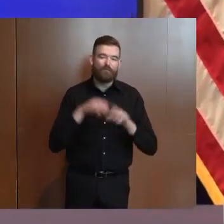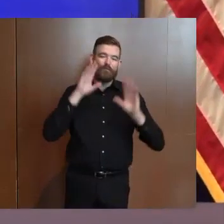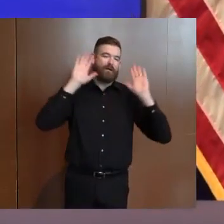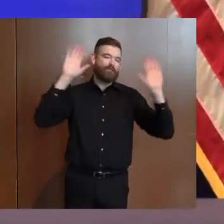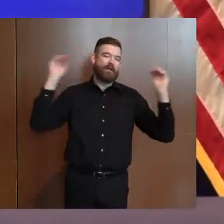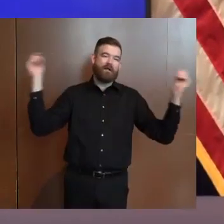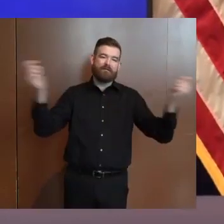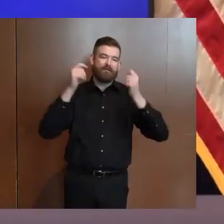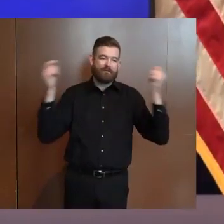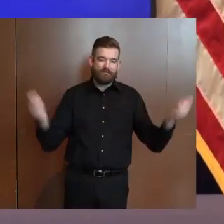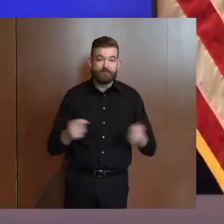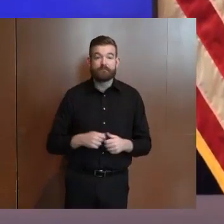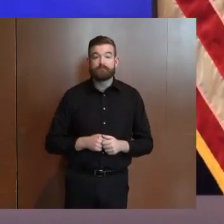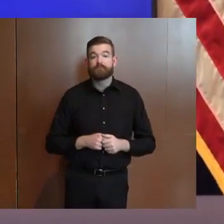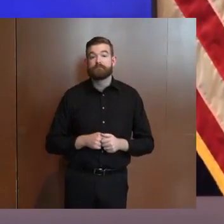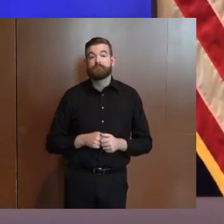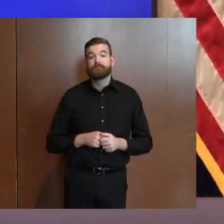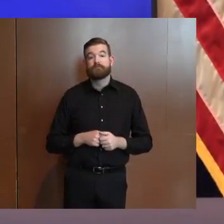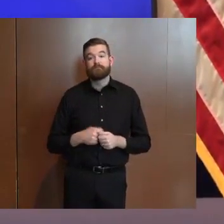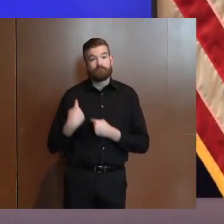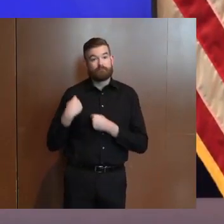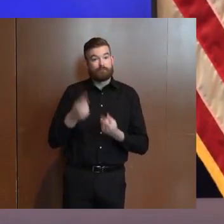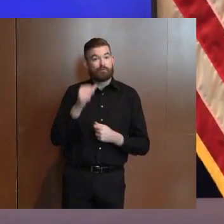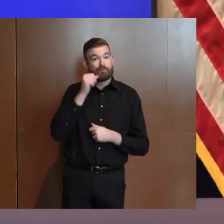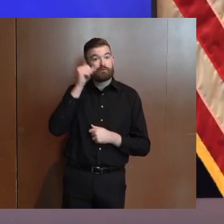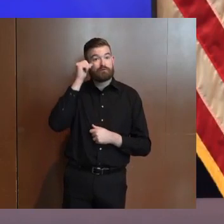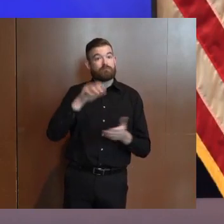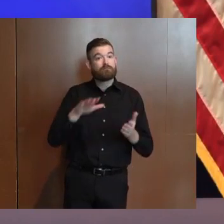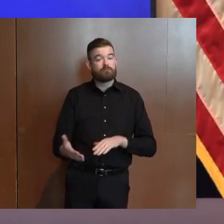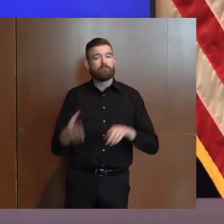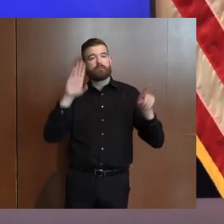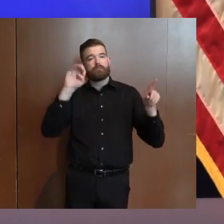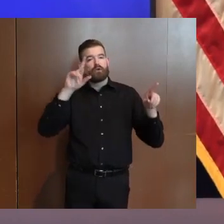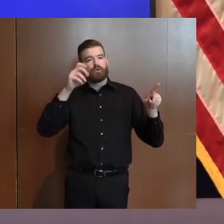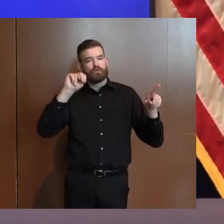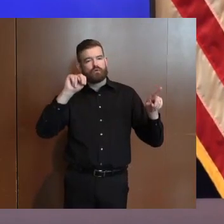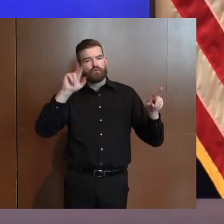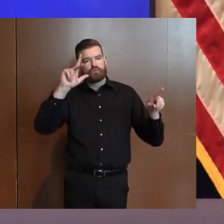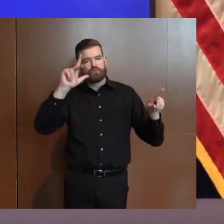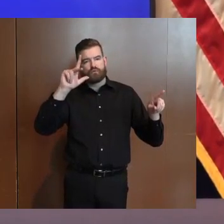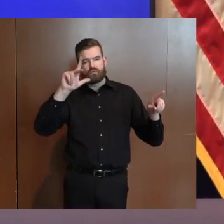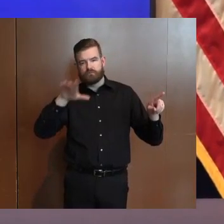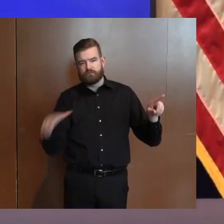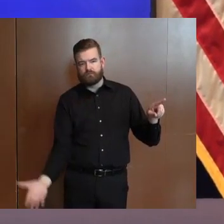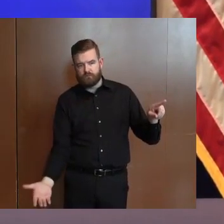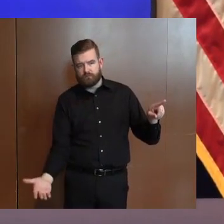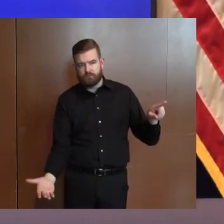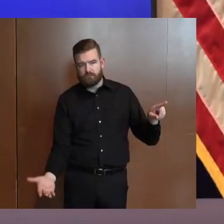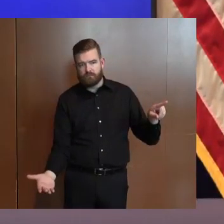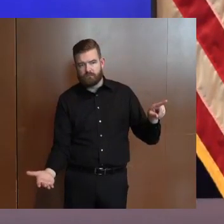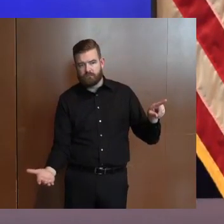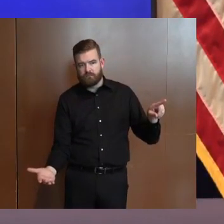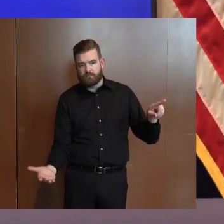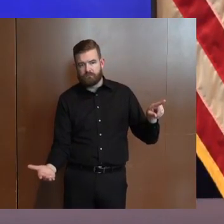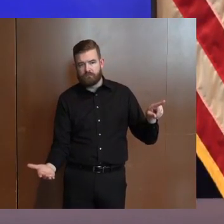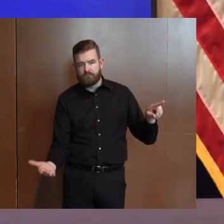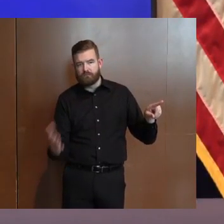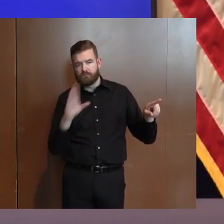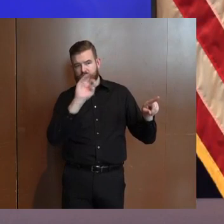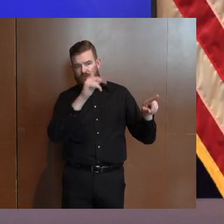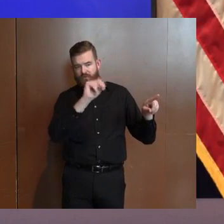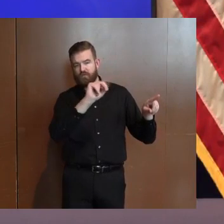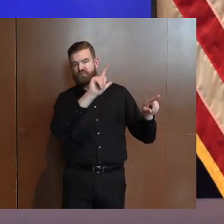overnight deaths, the Bergen number was 23. So the top 3 counties overnight, tragically, Bergen 23,